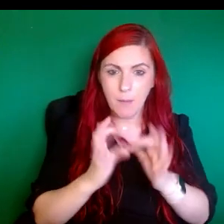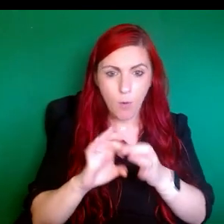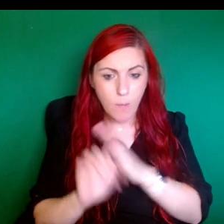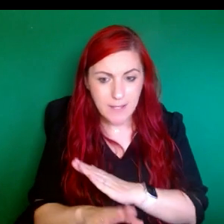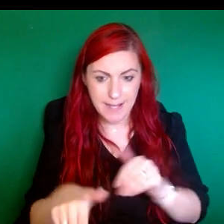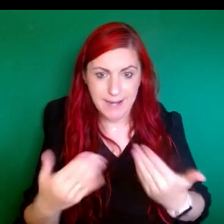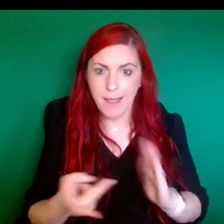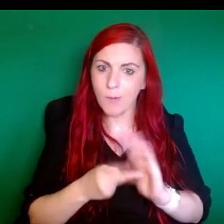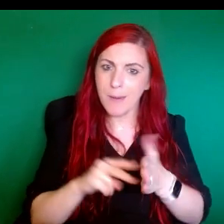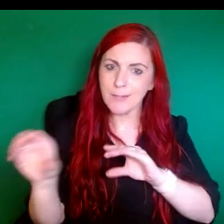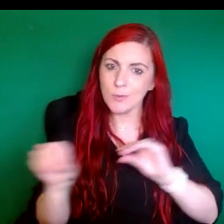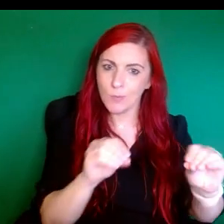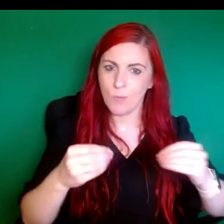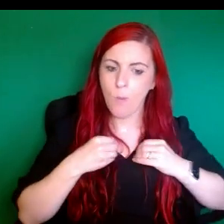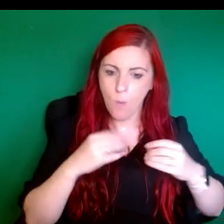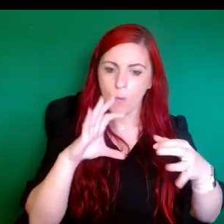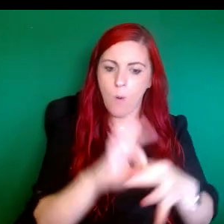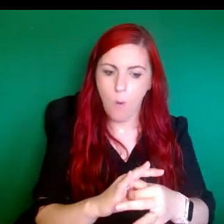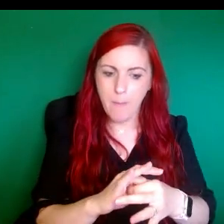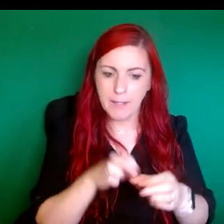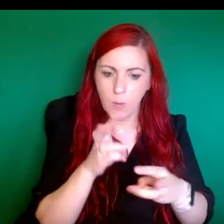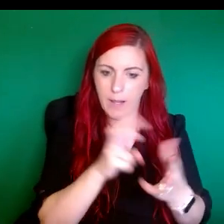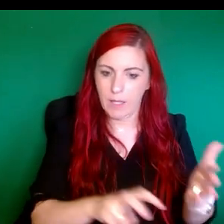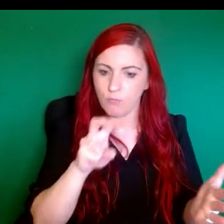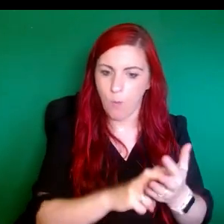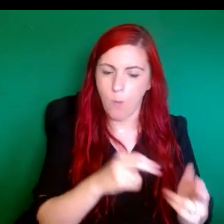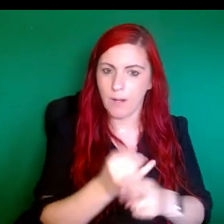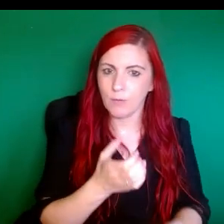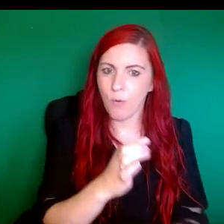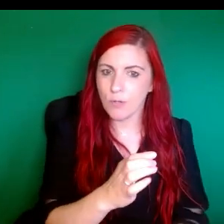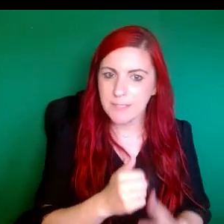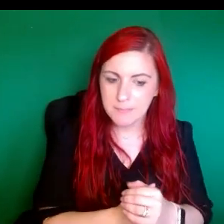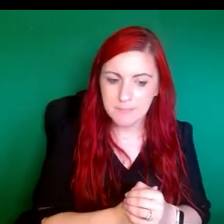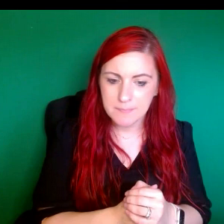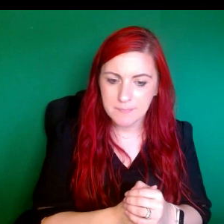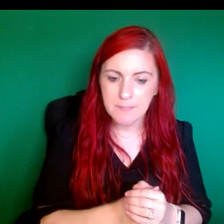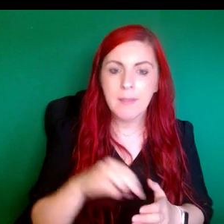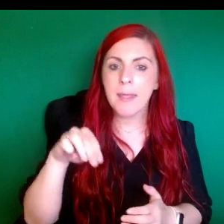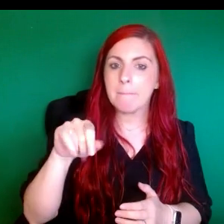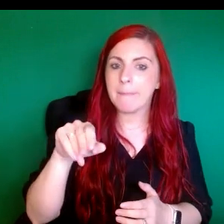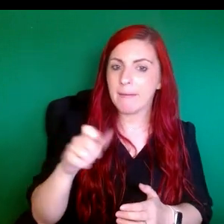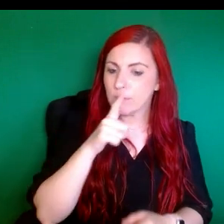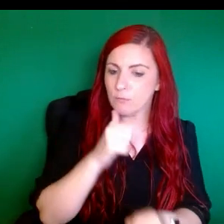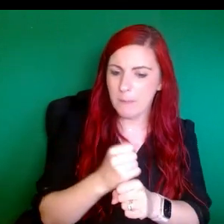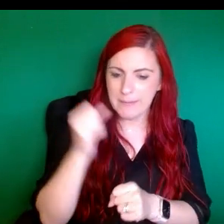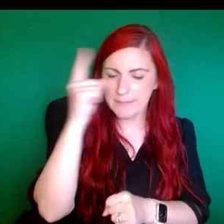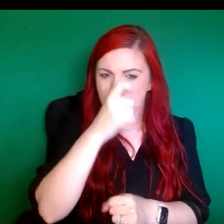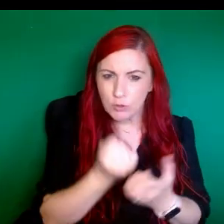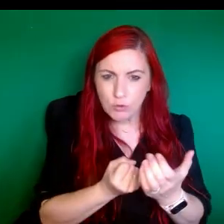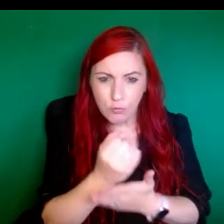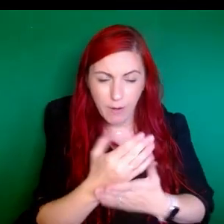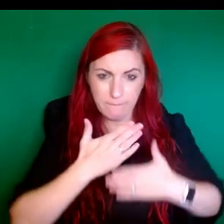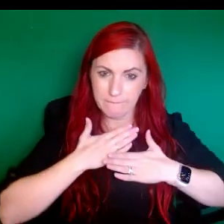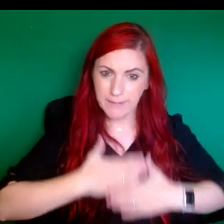enroll in a new course. Maeve tells a difficult story of physical, sexual, and emotional abuse, which led her to seek refuge